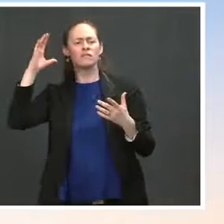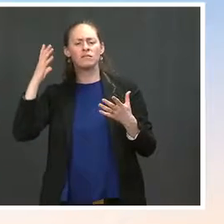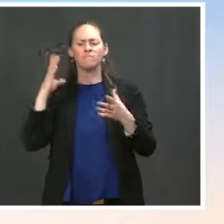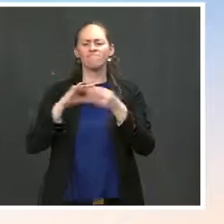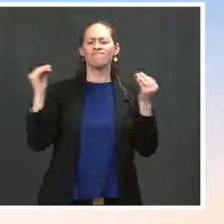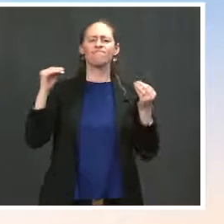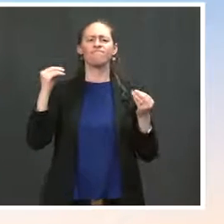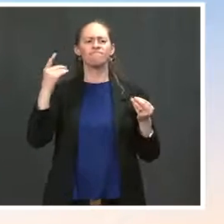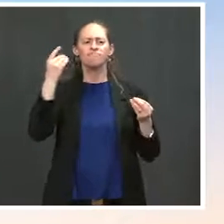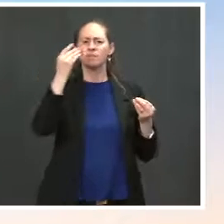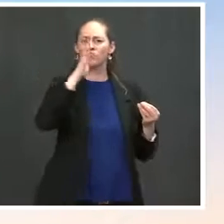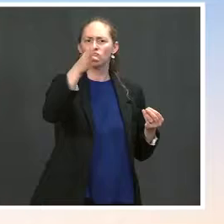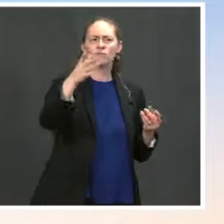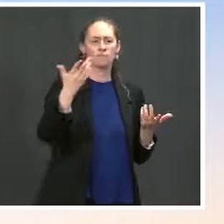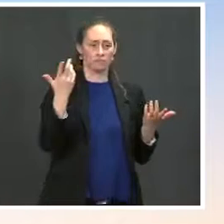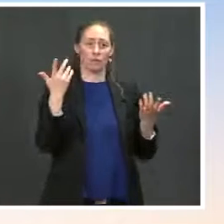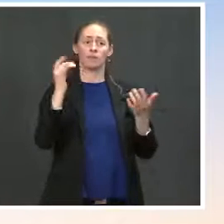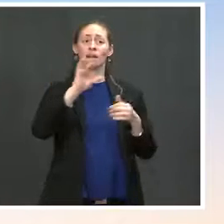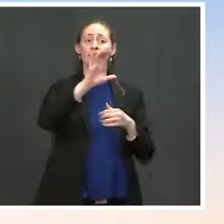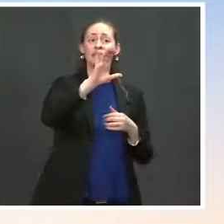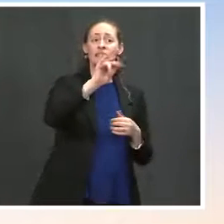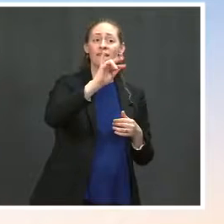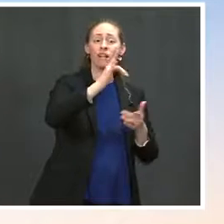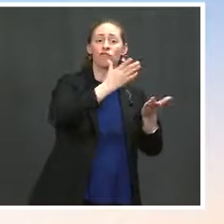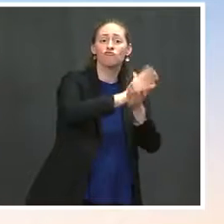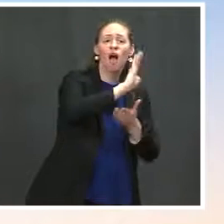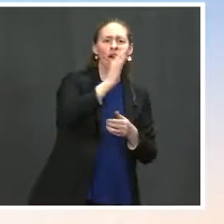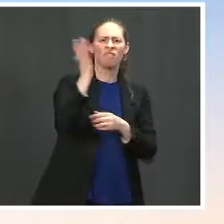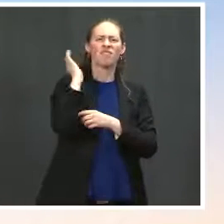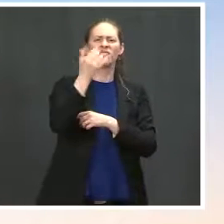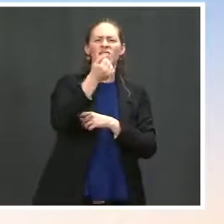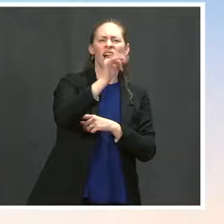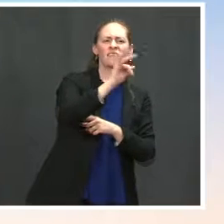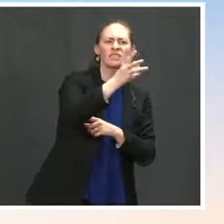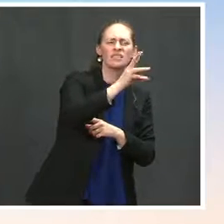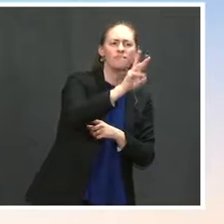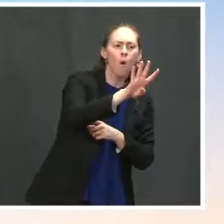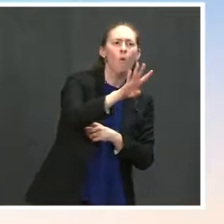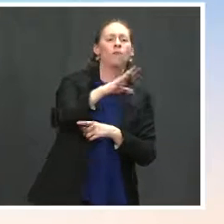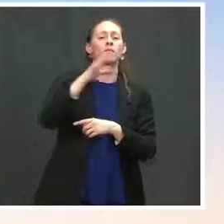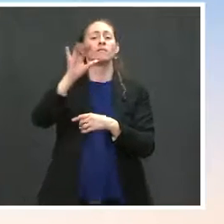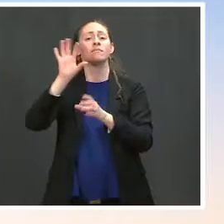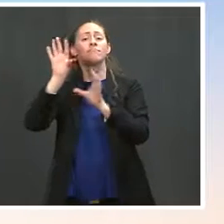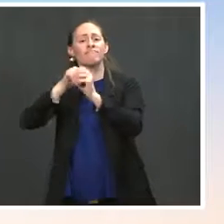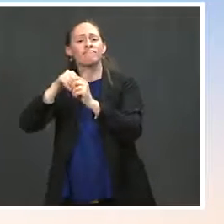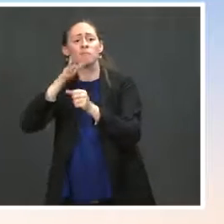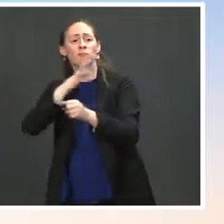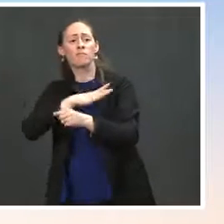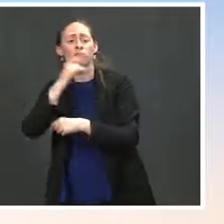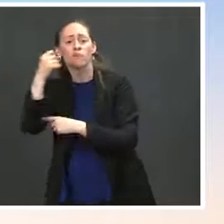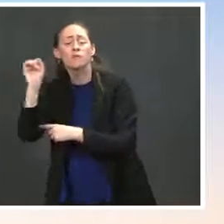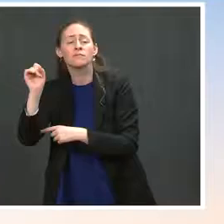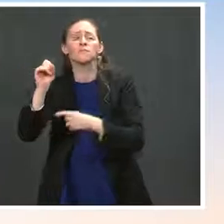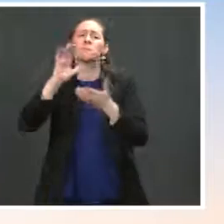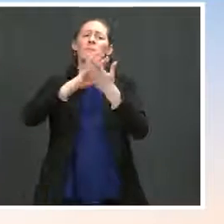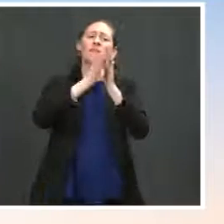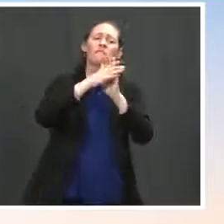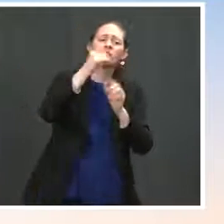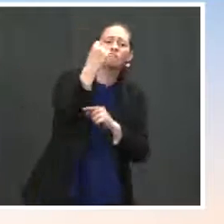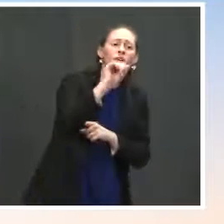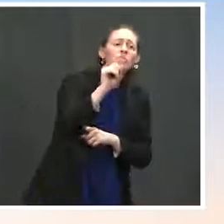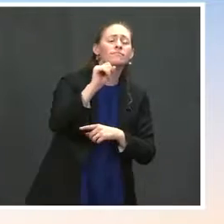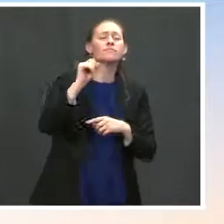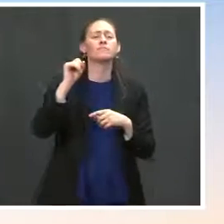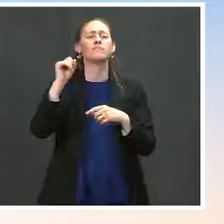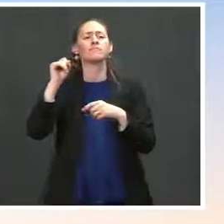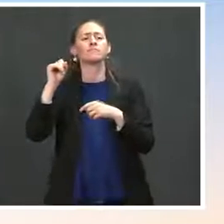rights movement. 1964, 65, we were part of the women's movement, part of the peace movement, part of the environment movement. The environment